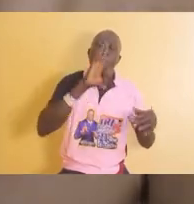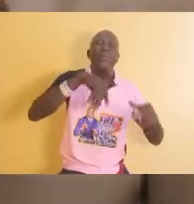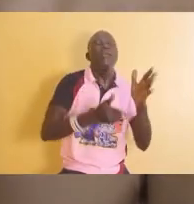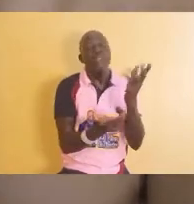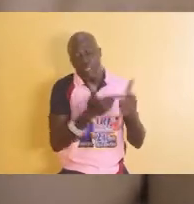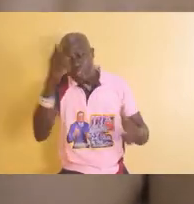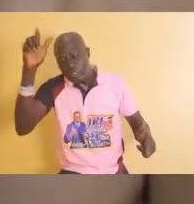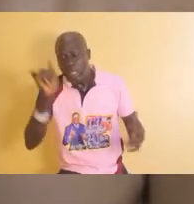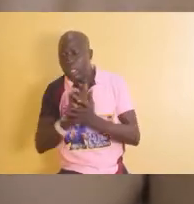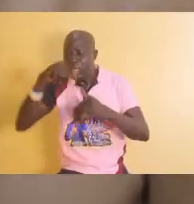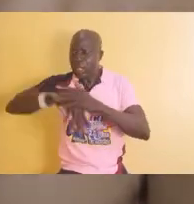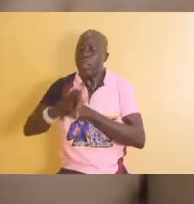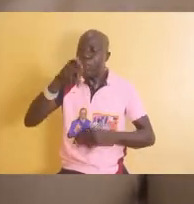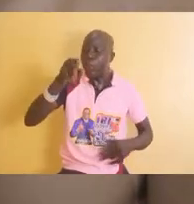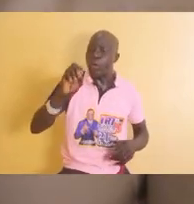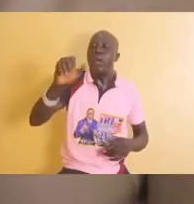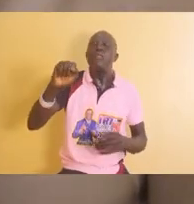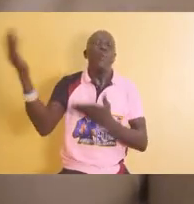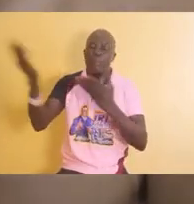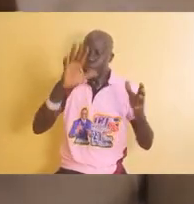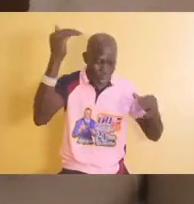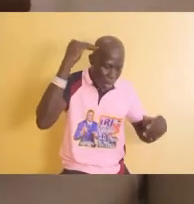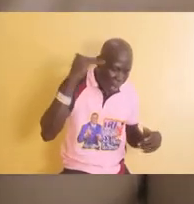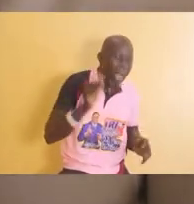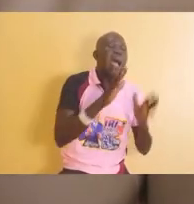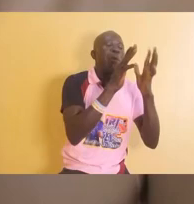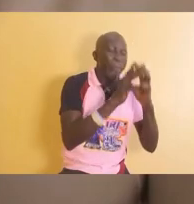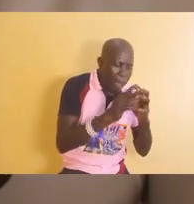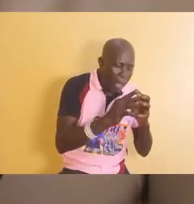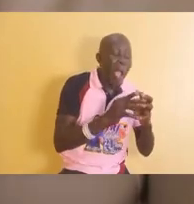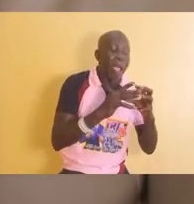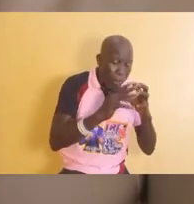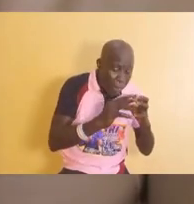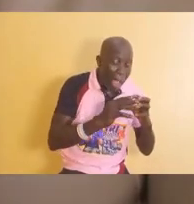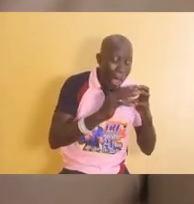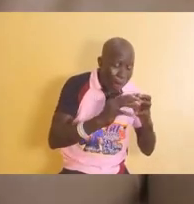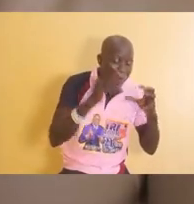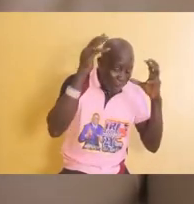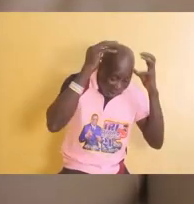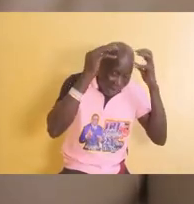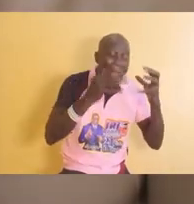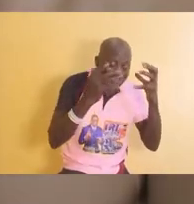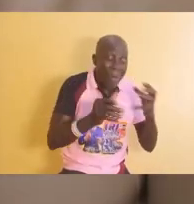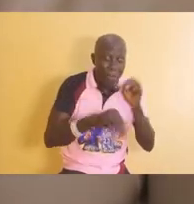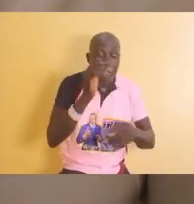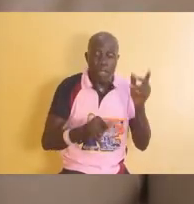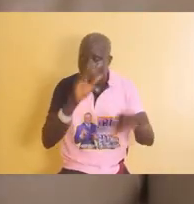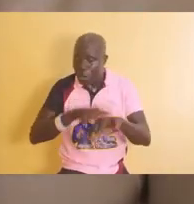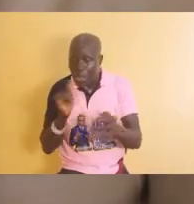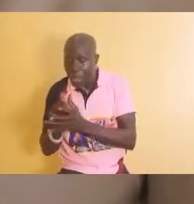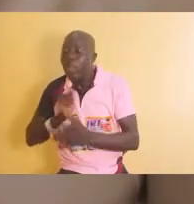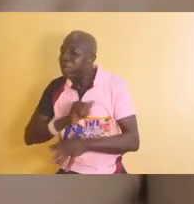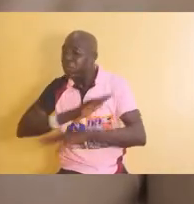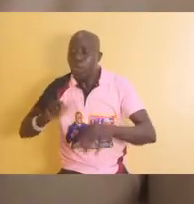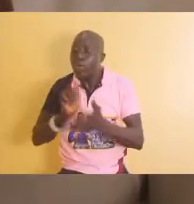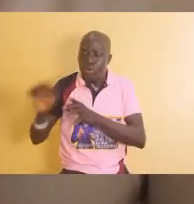How should be crazy. Maybe POS. POS business. I said, bring your Mom, head. I pray for Mom, her. Dadu, I pray for her. Mom, dadu, I pray for her. Give me the Lord. Oh,